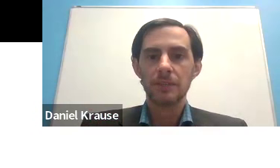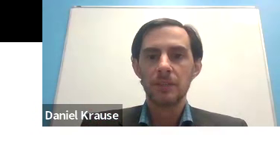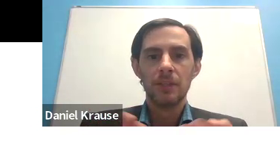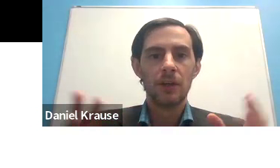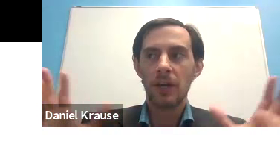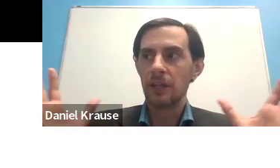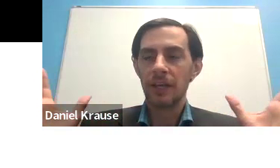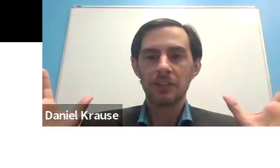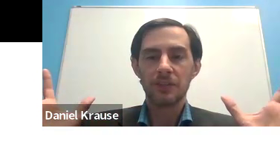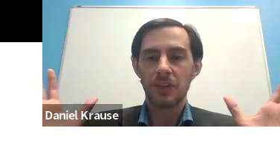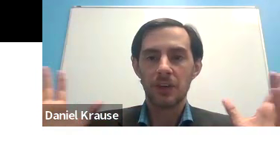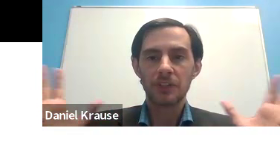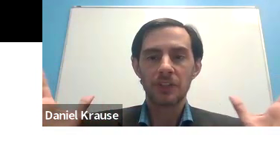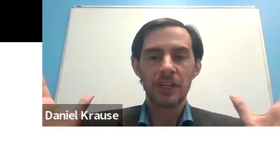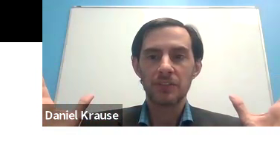can.